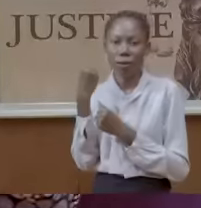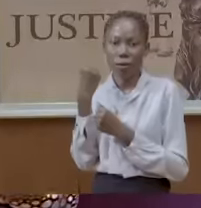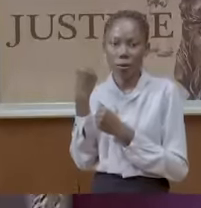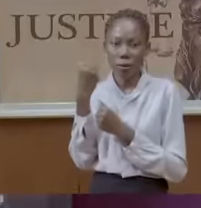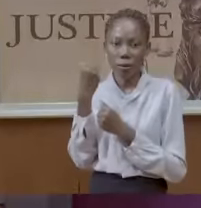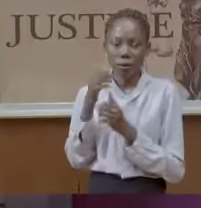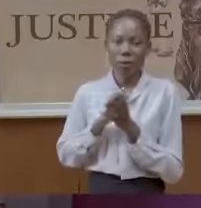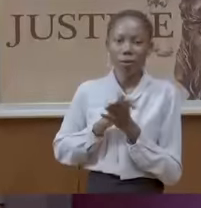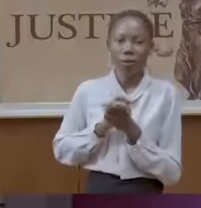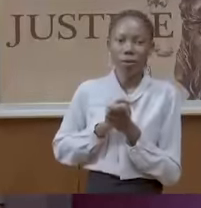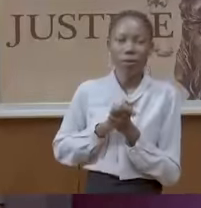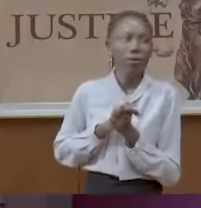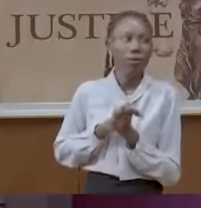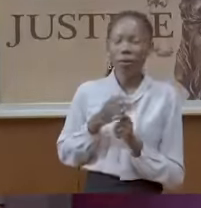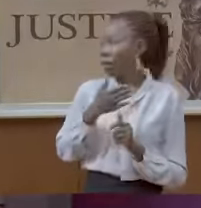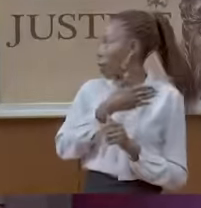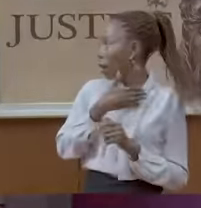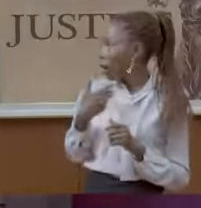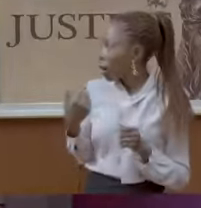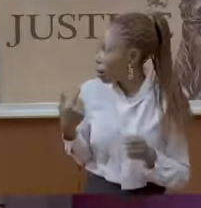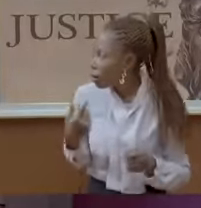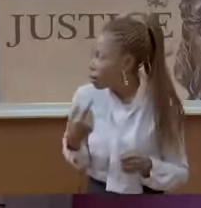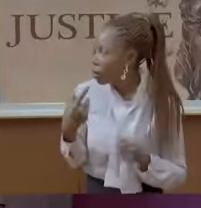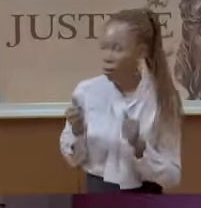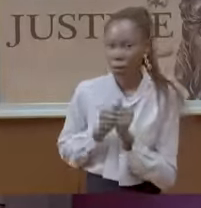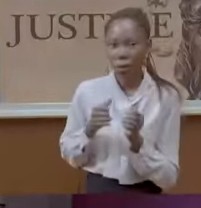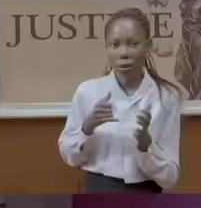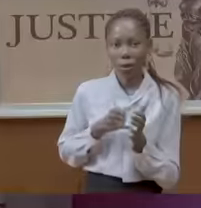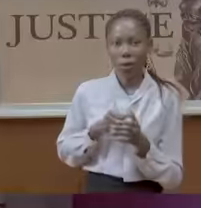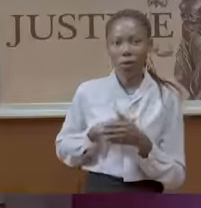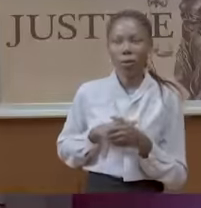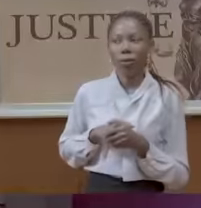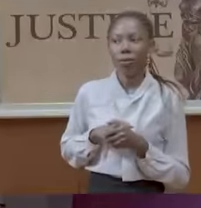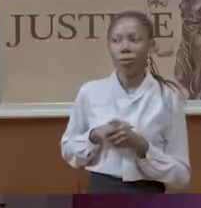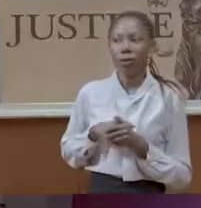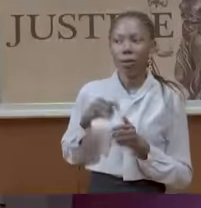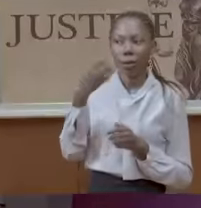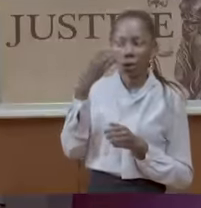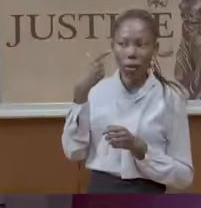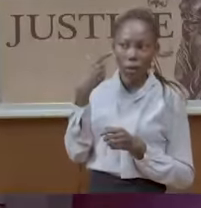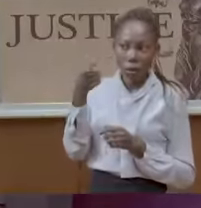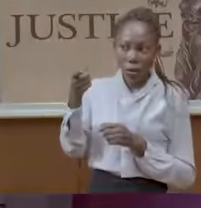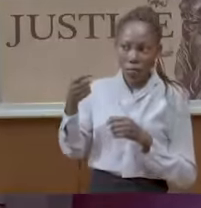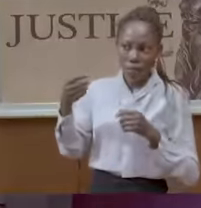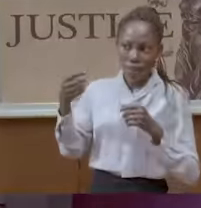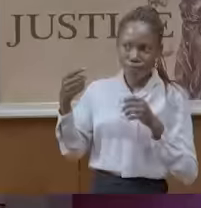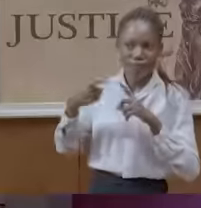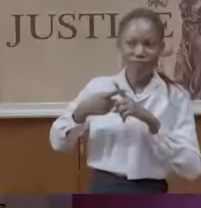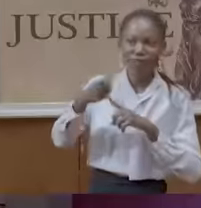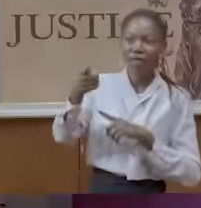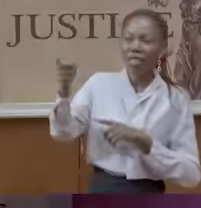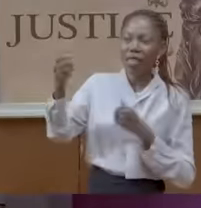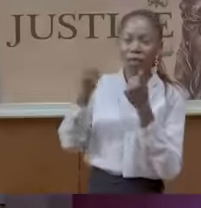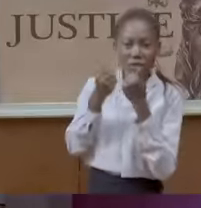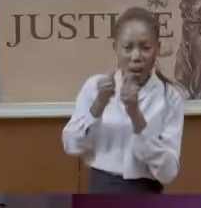in class 3 was when my friend pushed me that you can beat this boy. And I fought. That was what caused this. That was the only